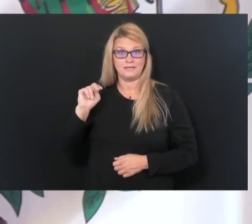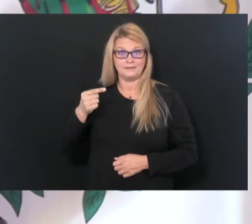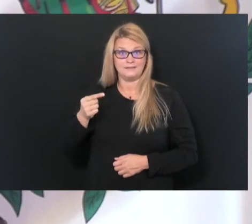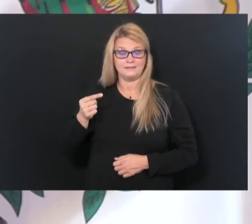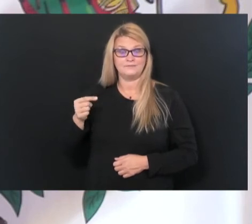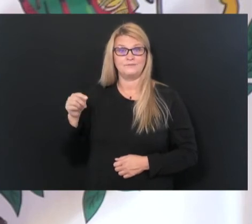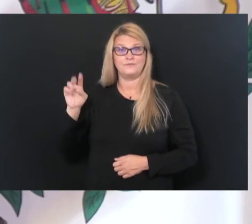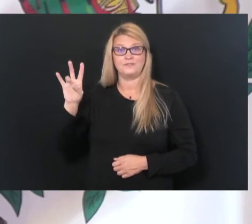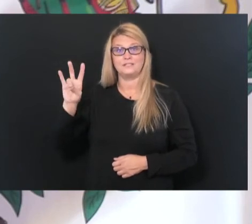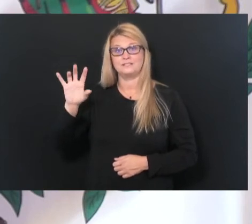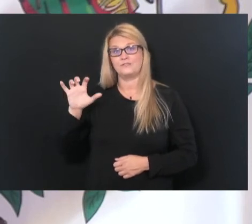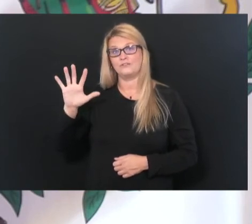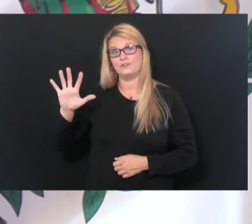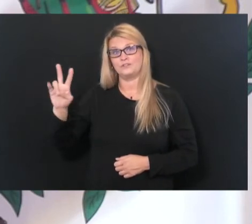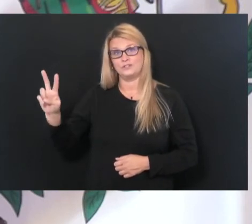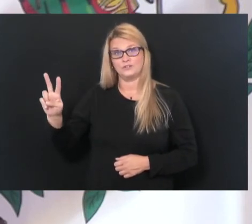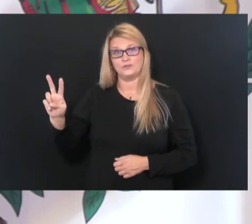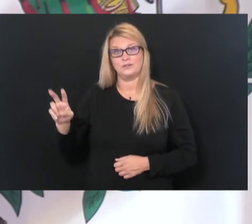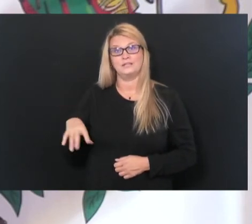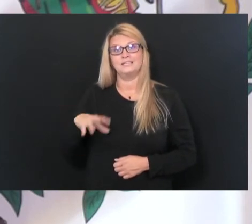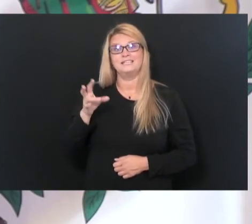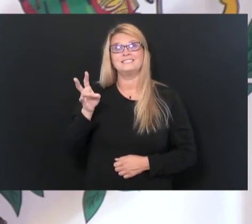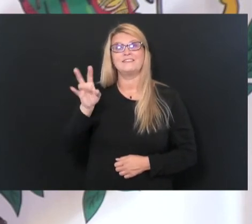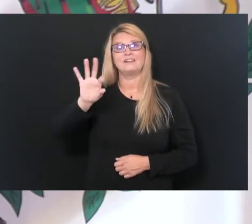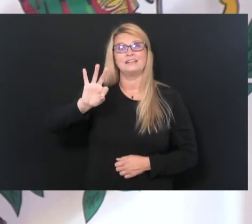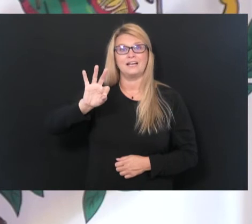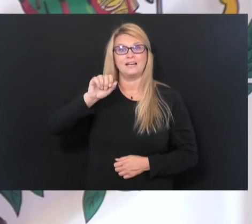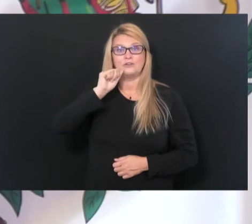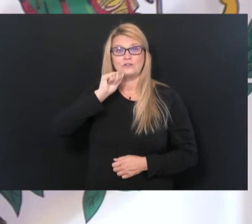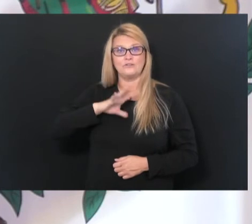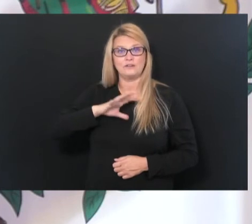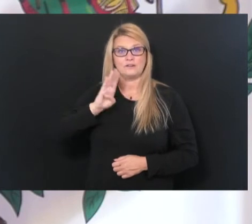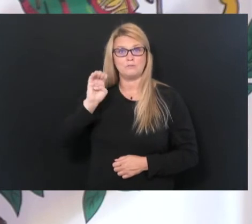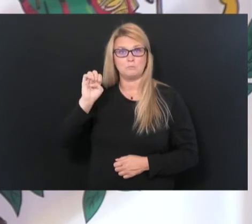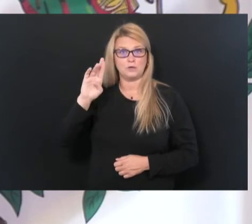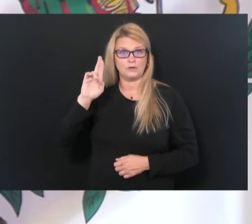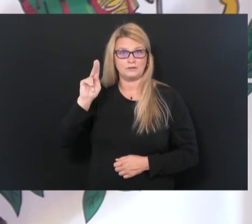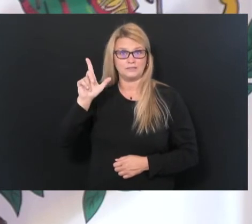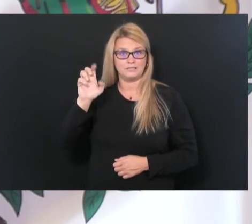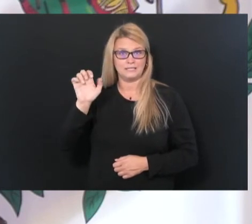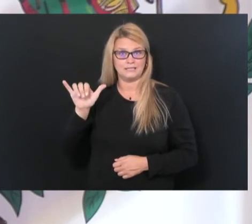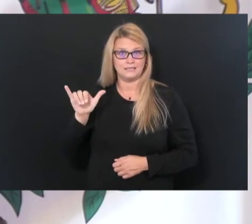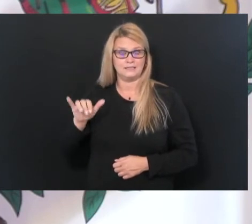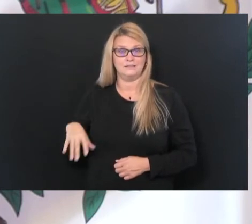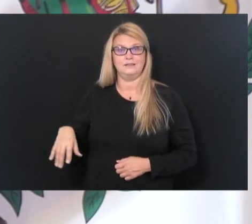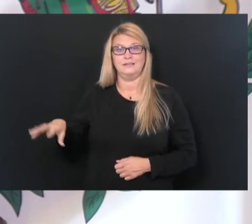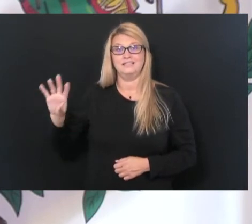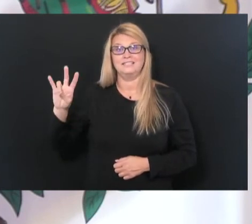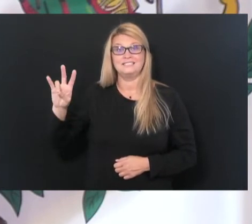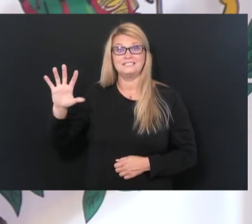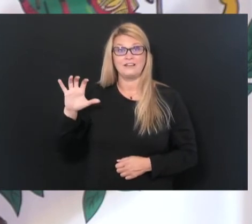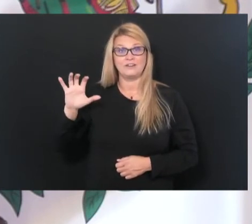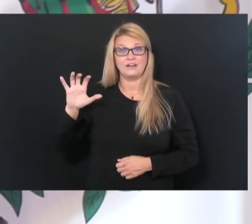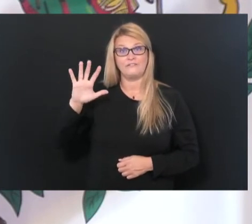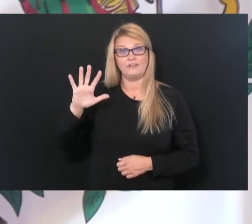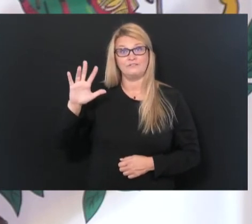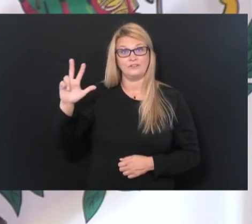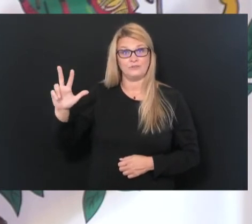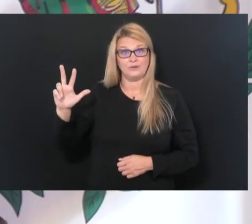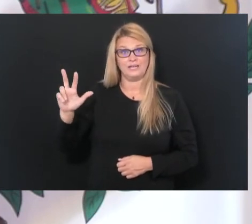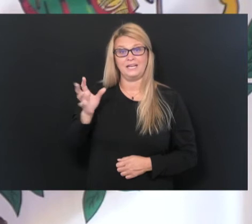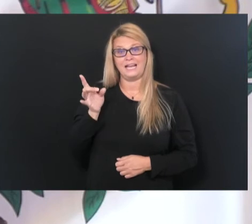Our 752nd death, a 79-year-old female from Berkeley County. Our 753rd death,